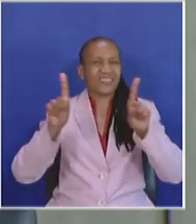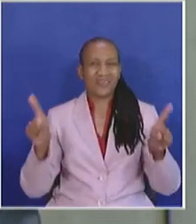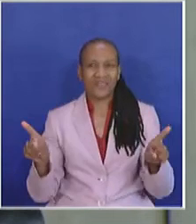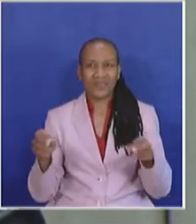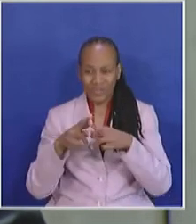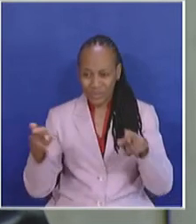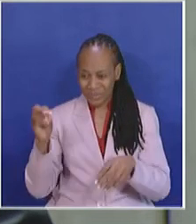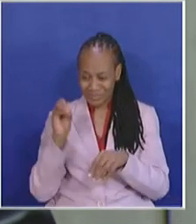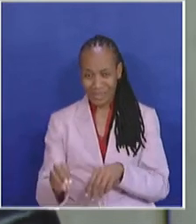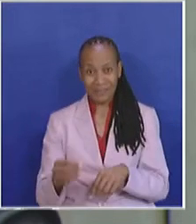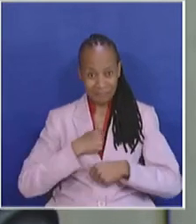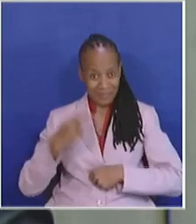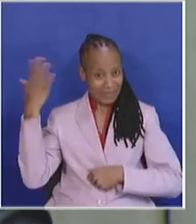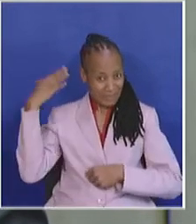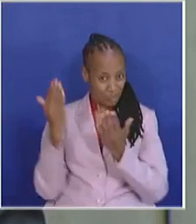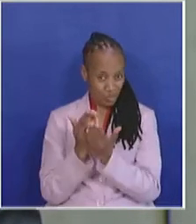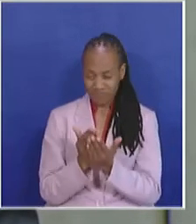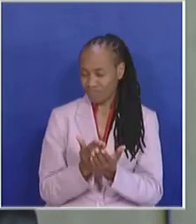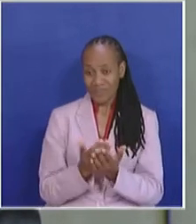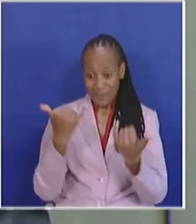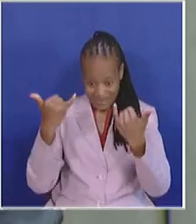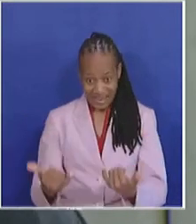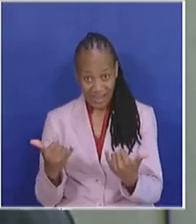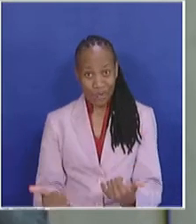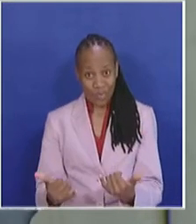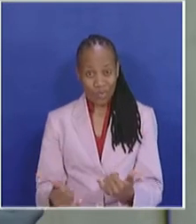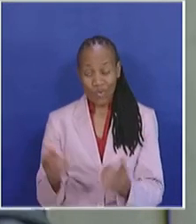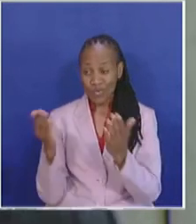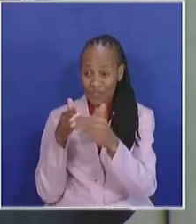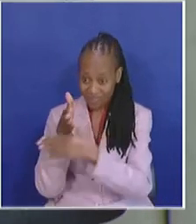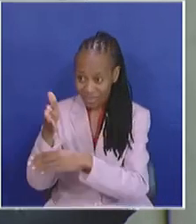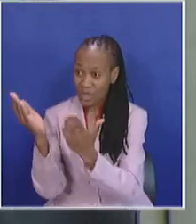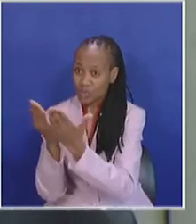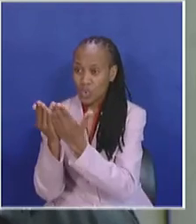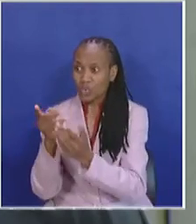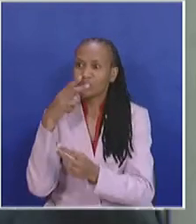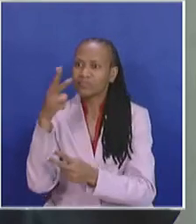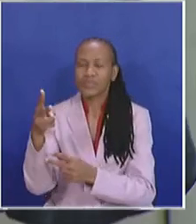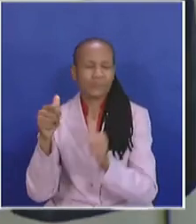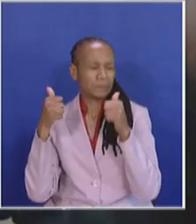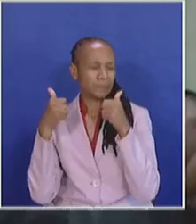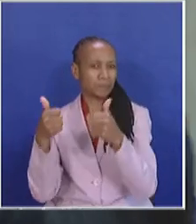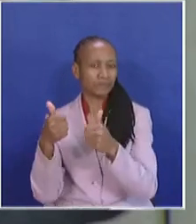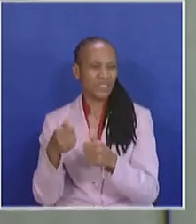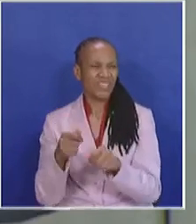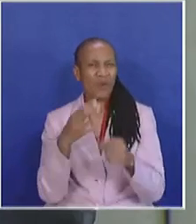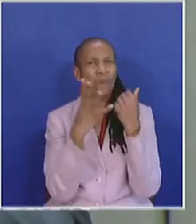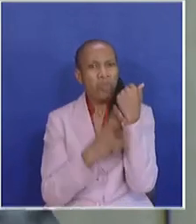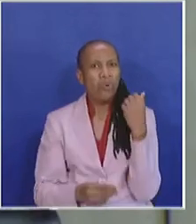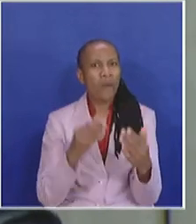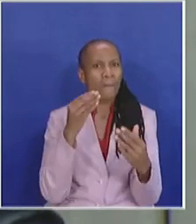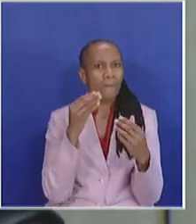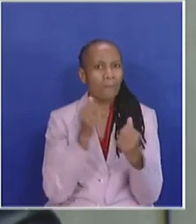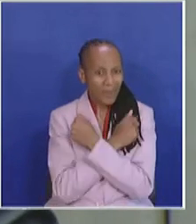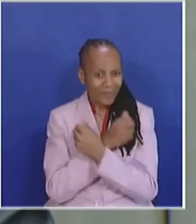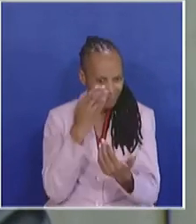usiya esikolweni umntana, noba unamali ungumzali, ungafumanisi into yobana umntana uzawuphila, akhule, afane